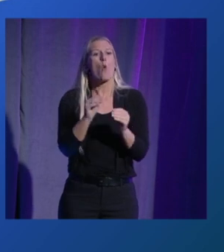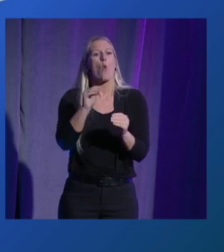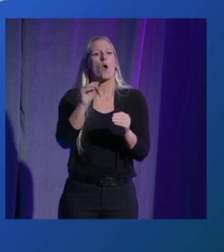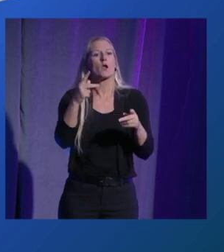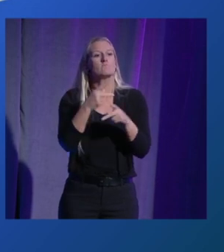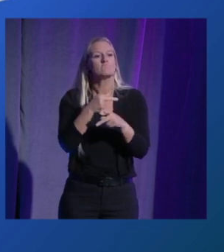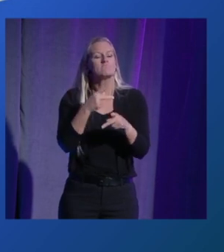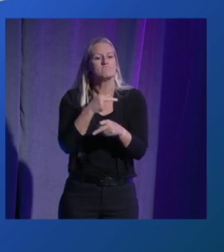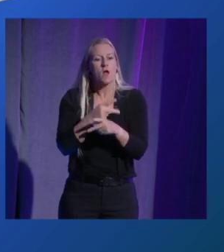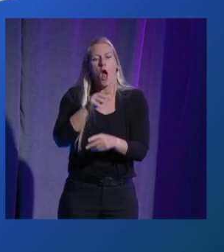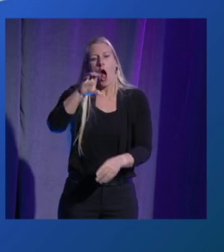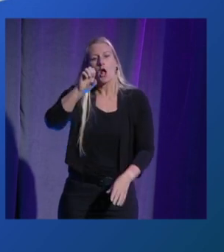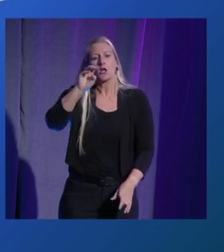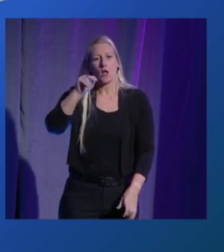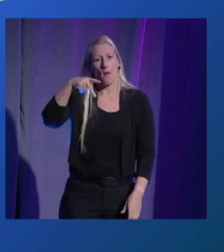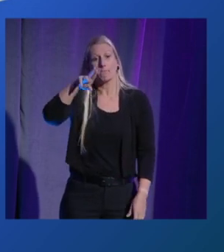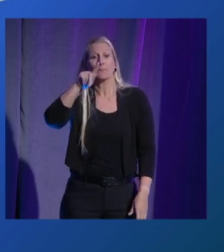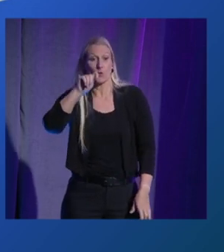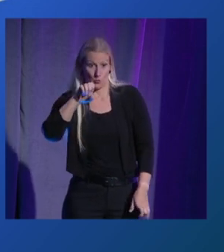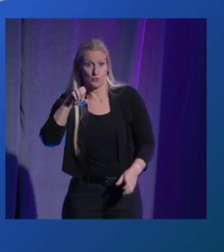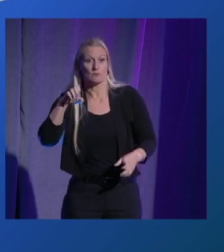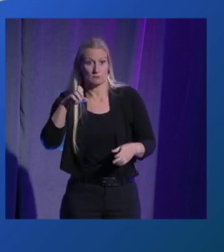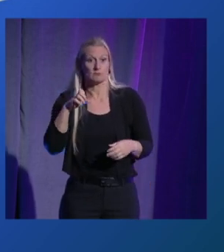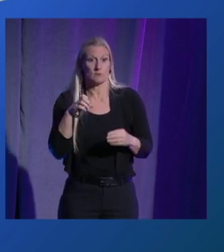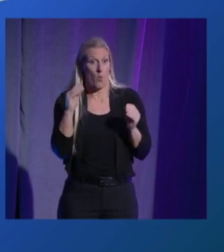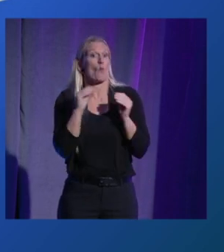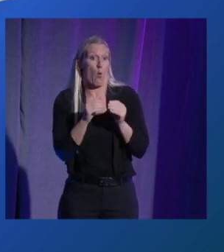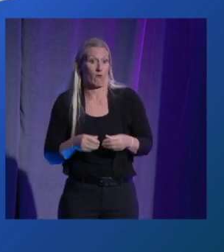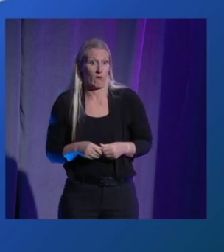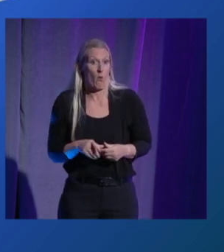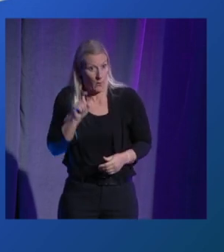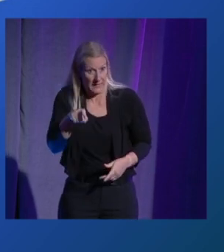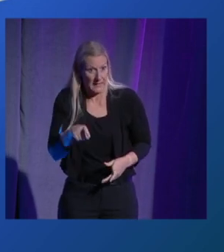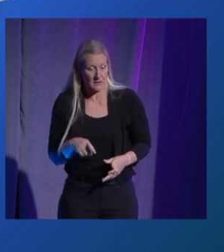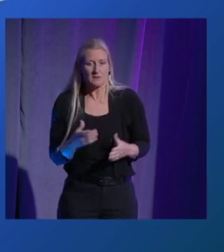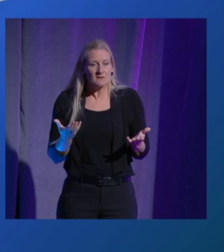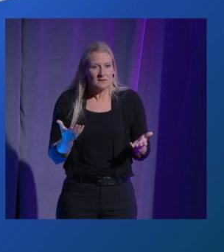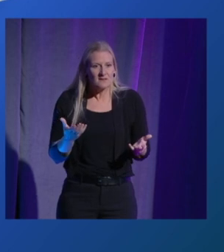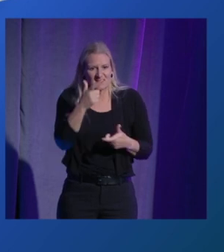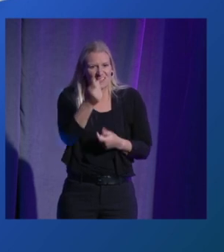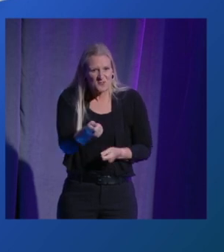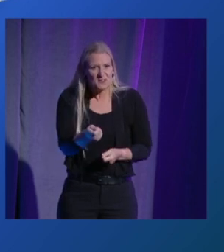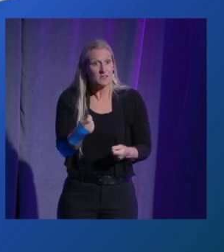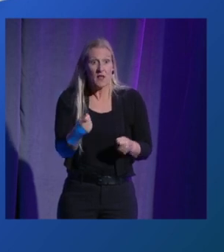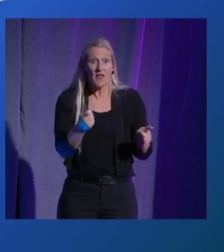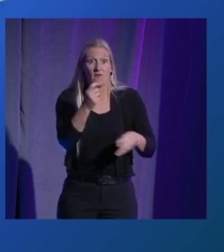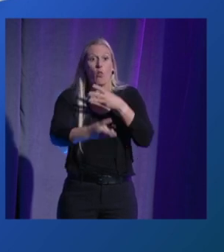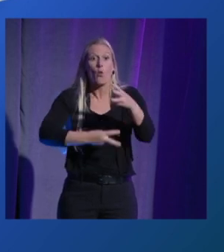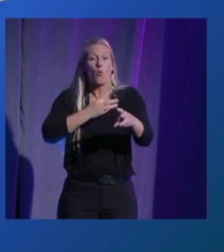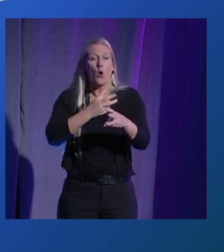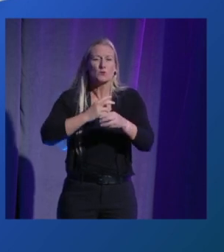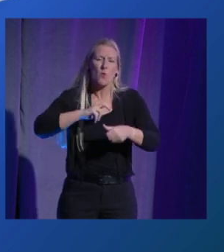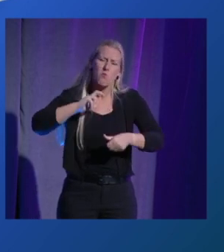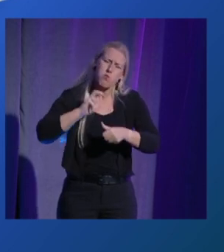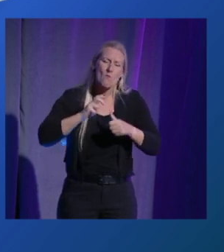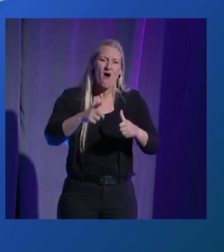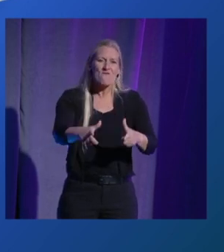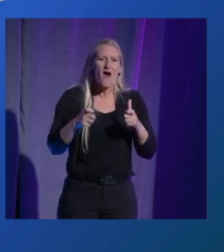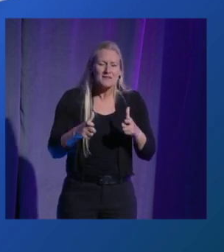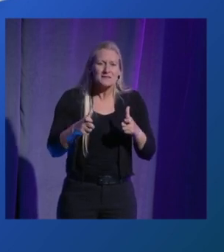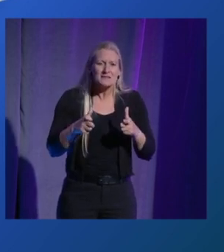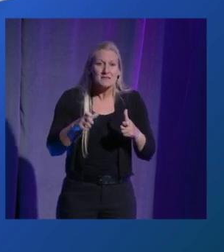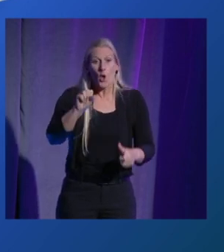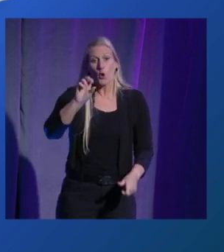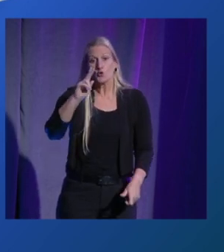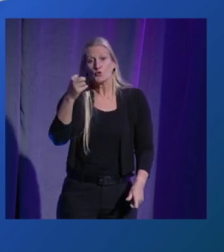more compute uh you know ironically this is they have the world's fastest super supercomputer there and they all they all wanted